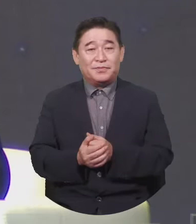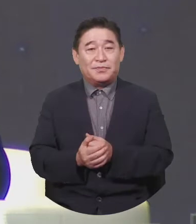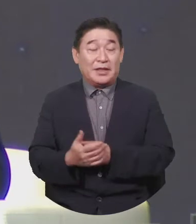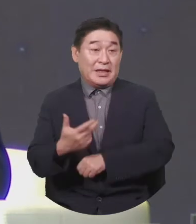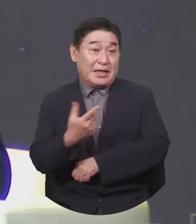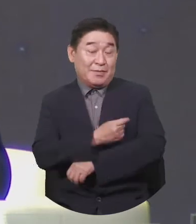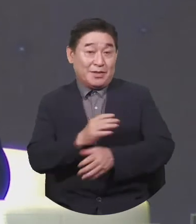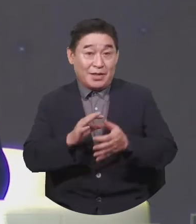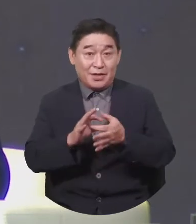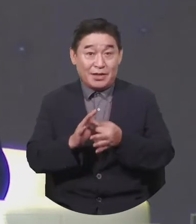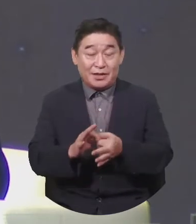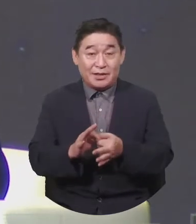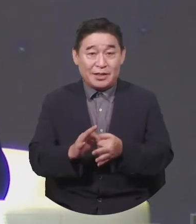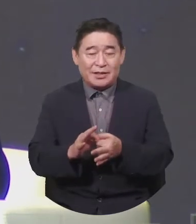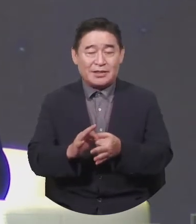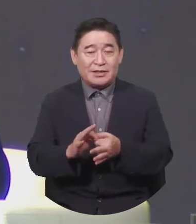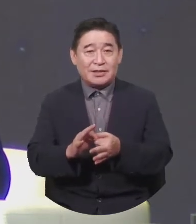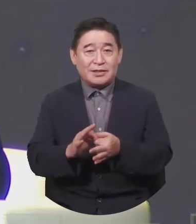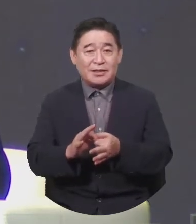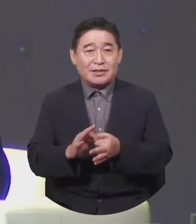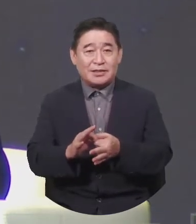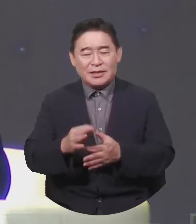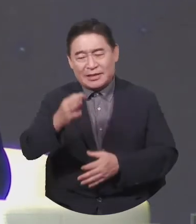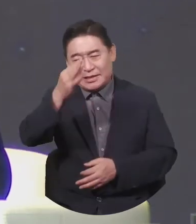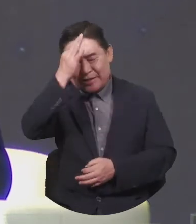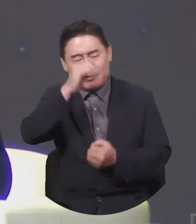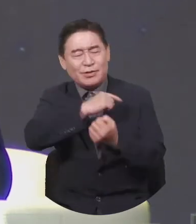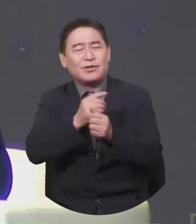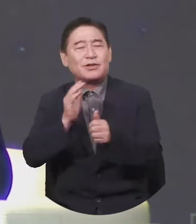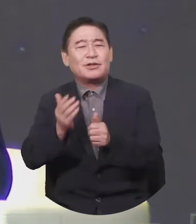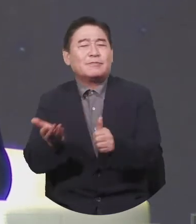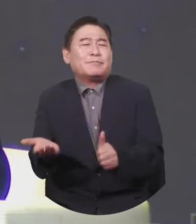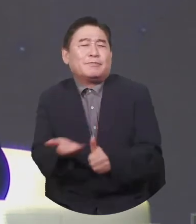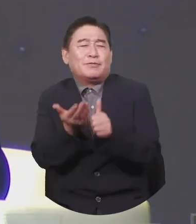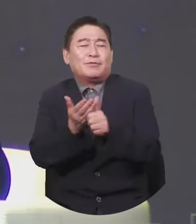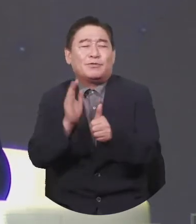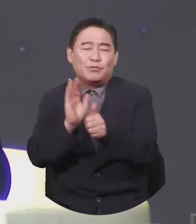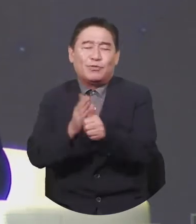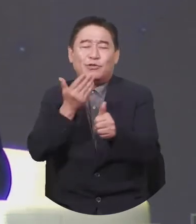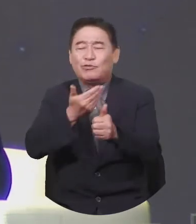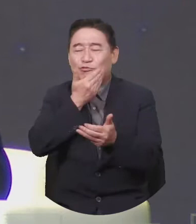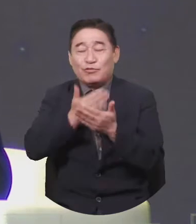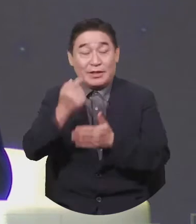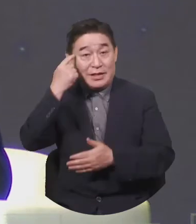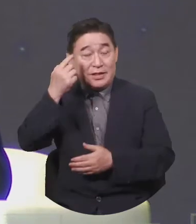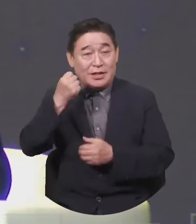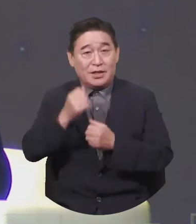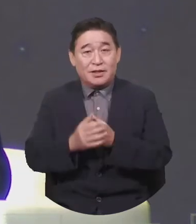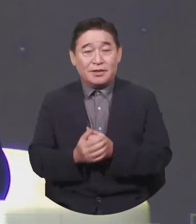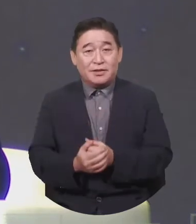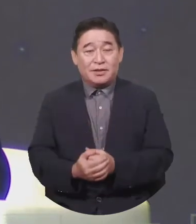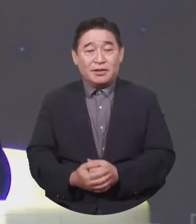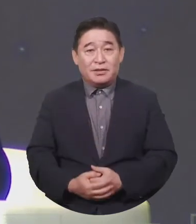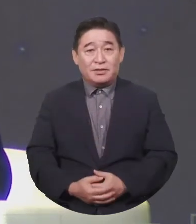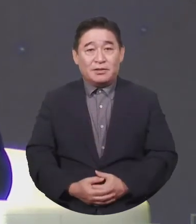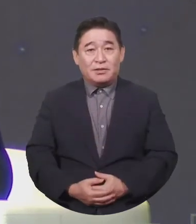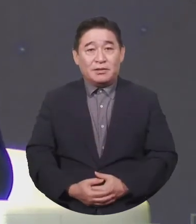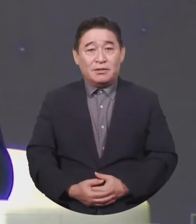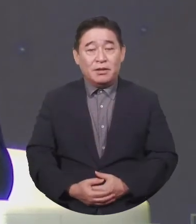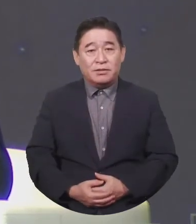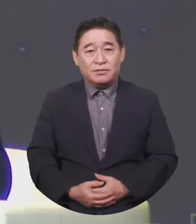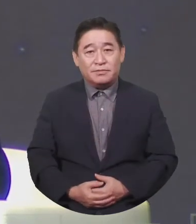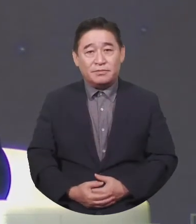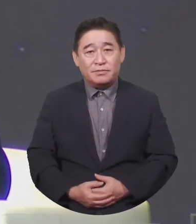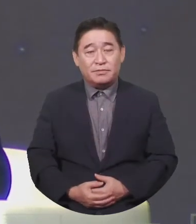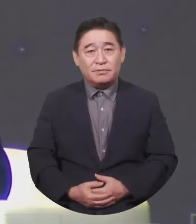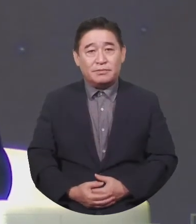So as for Kazate, we didn't send such vaccines to, for example, Kyrgyzstan. It